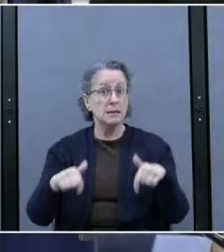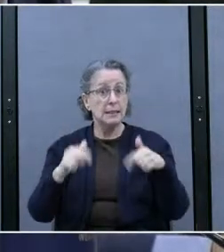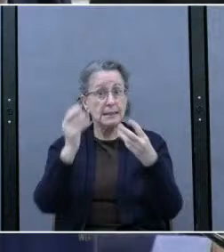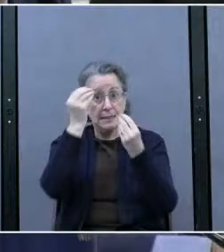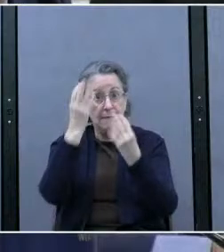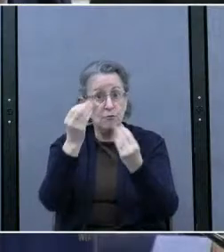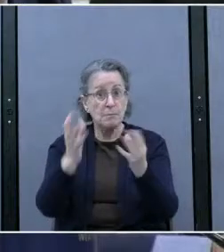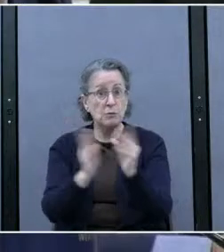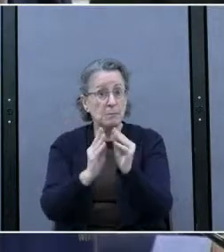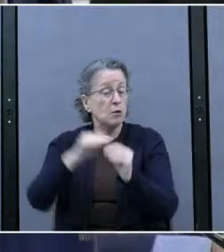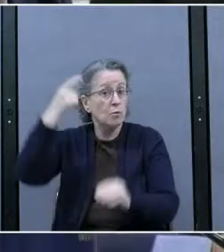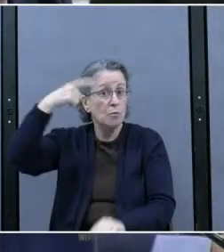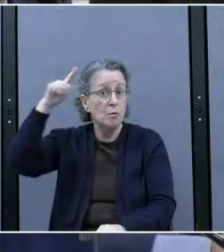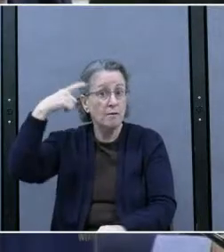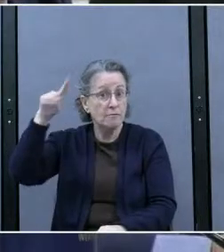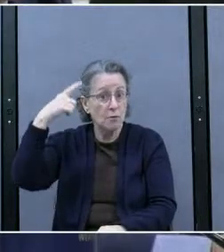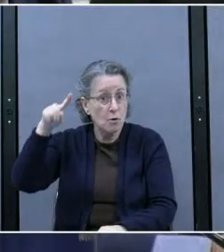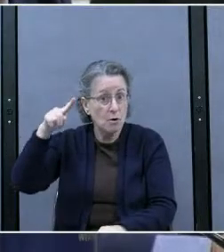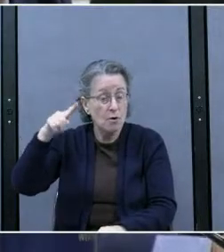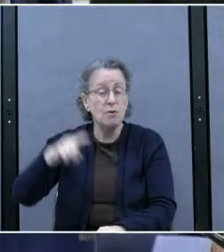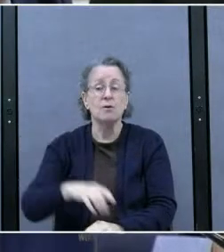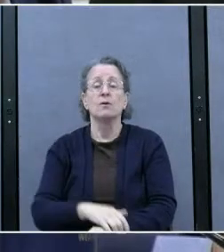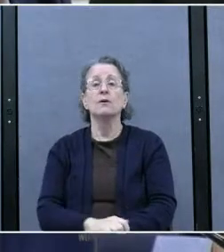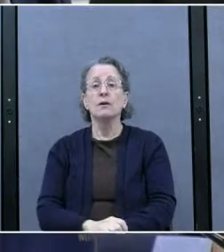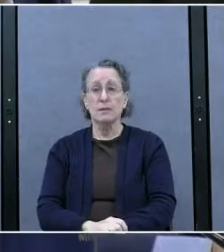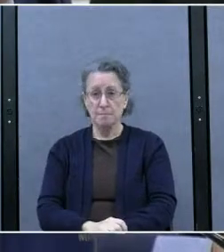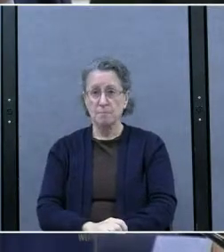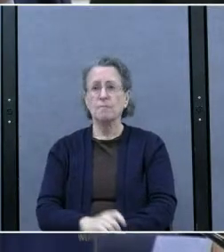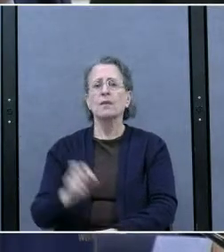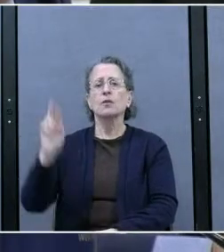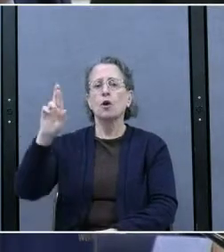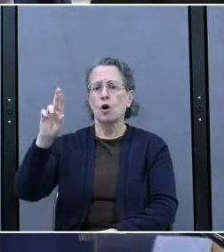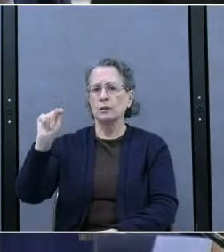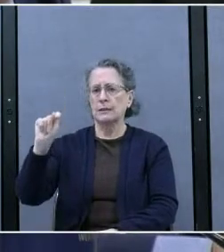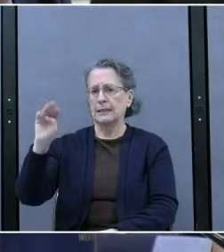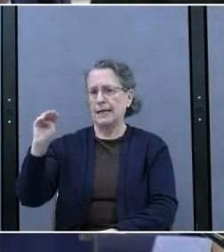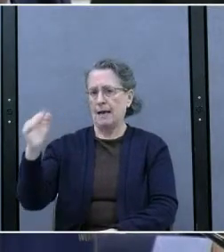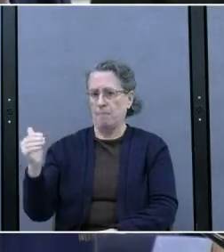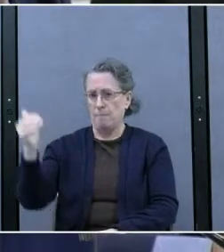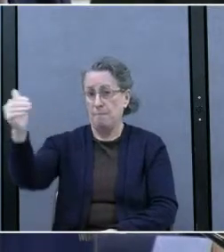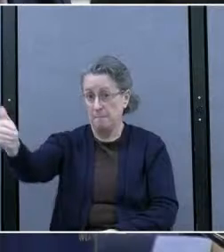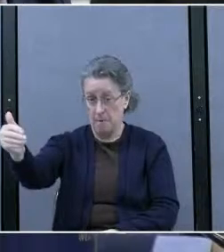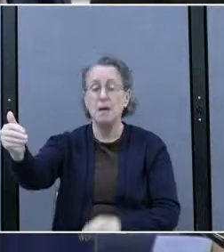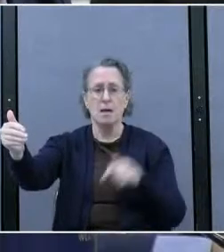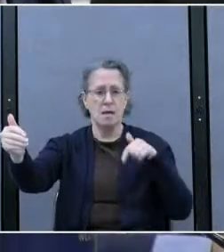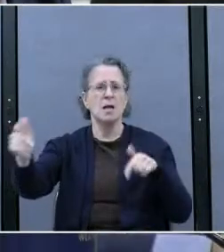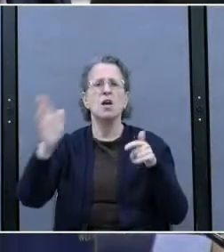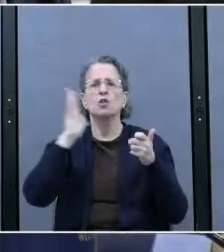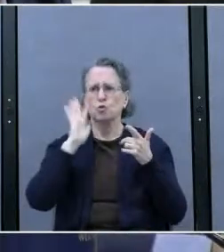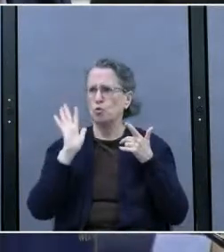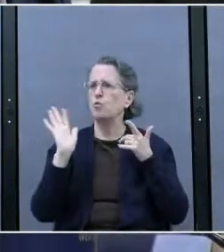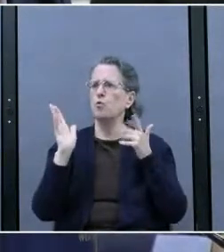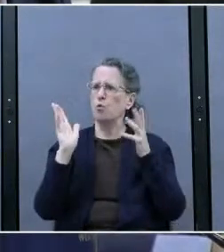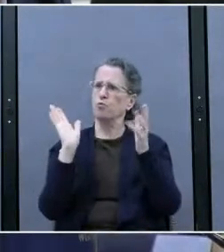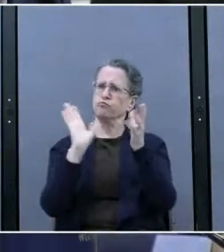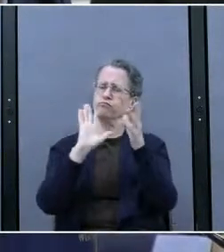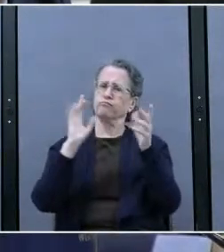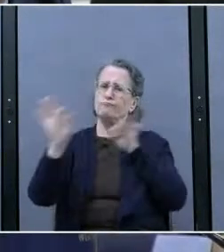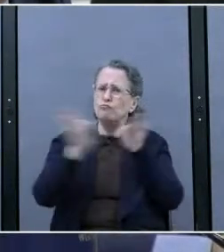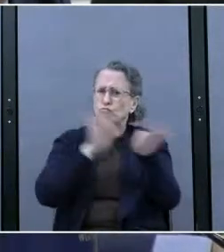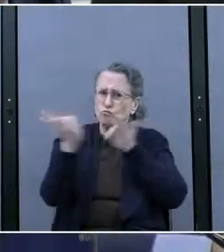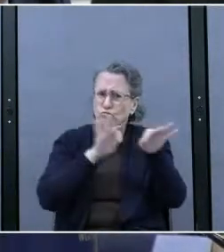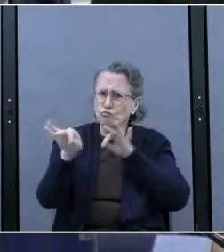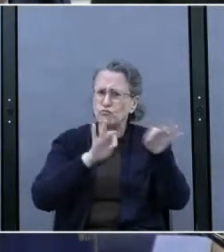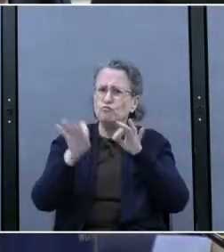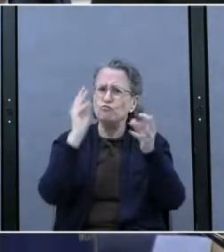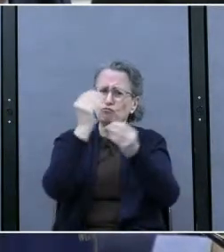meeting is to provide information for representative town meeting, and it's not a time for debate or advocacy. And I